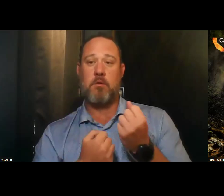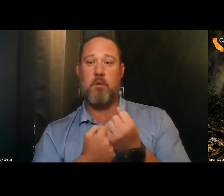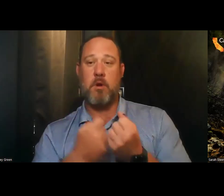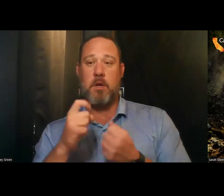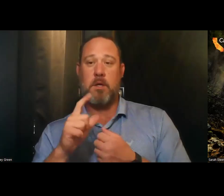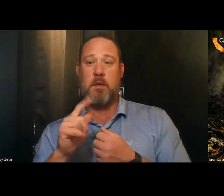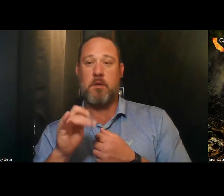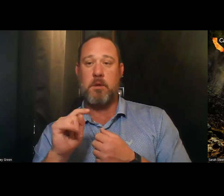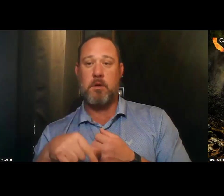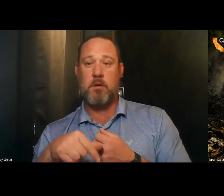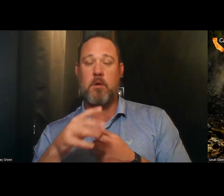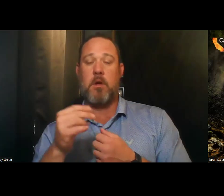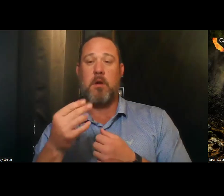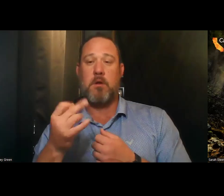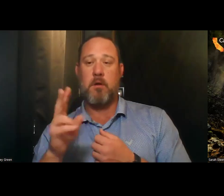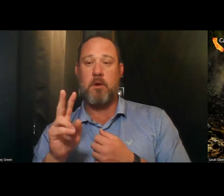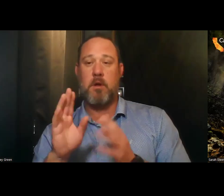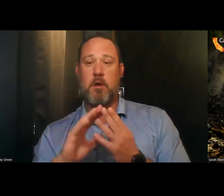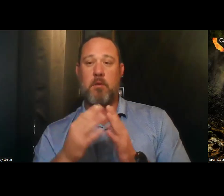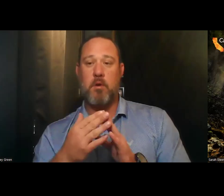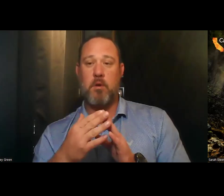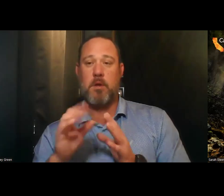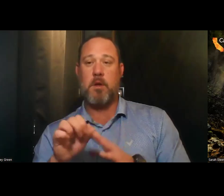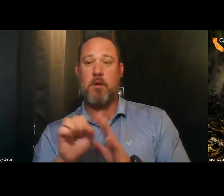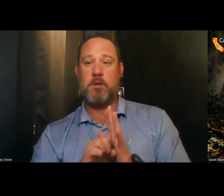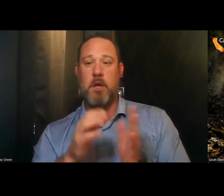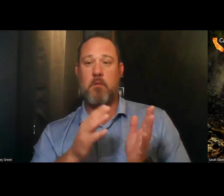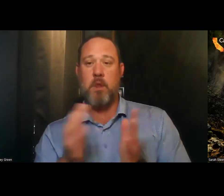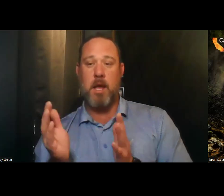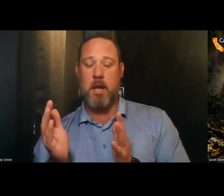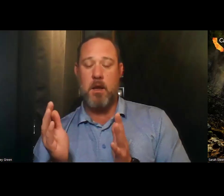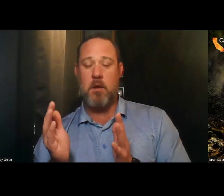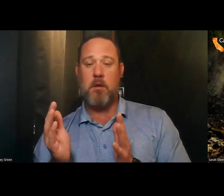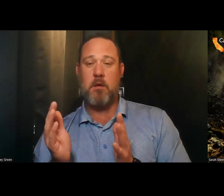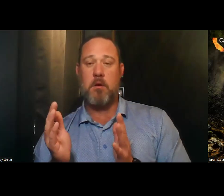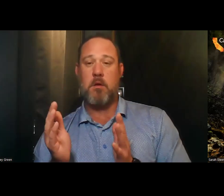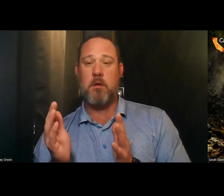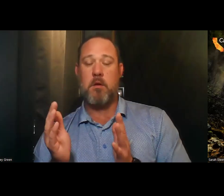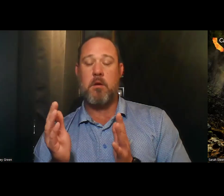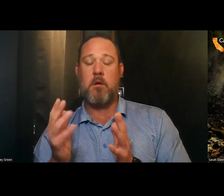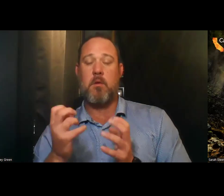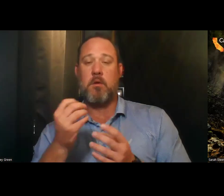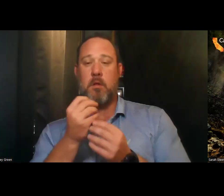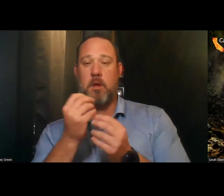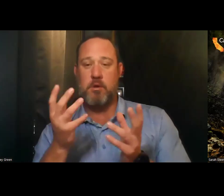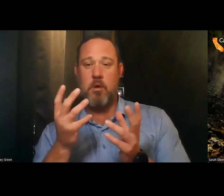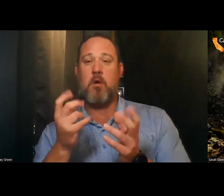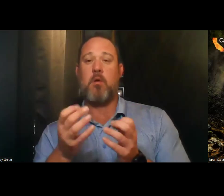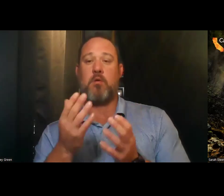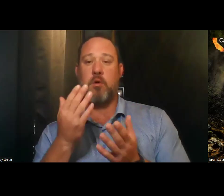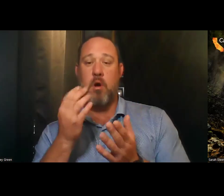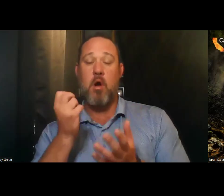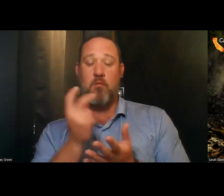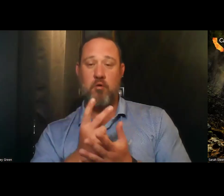of LGBTQ and HIV communities in our state plan. And please, she wants to let you know it was just approved by the